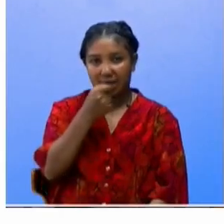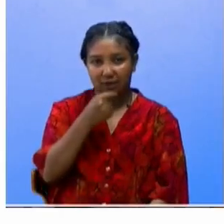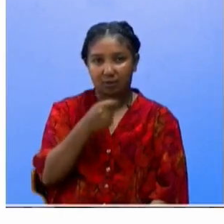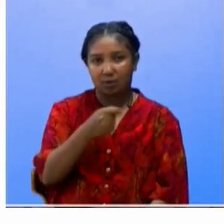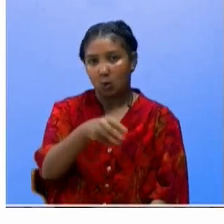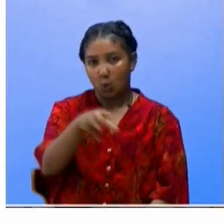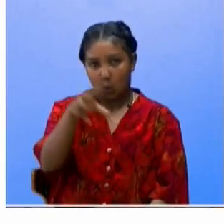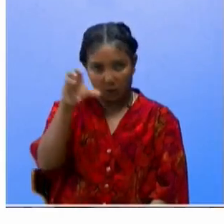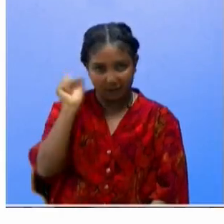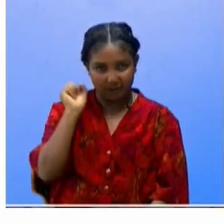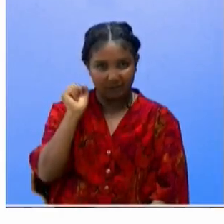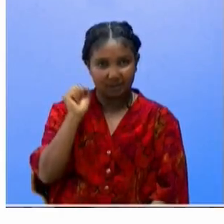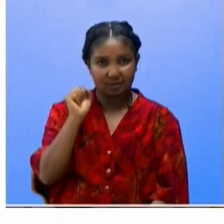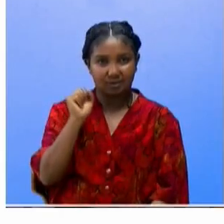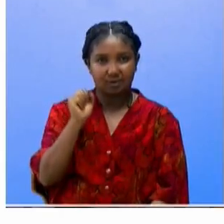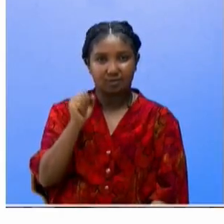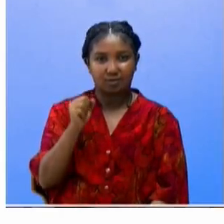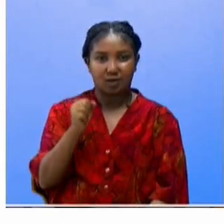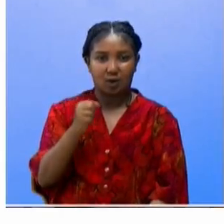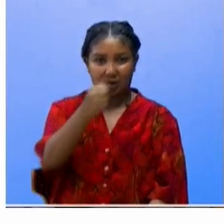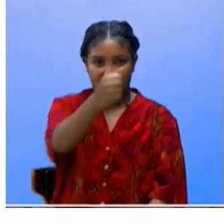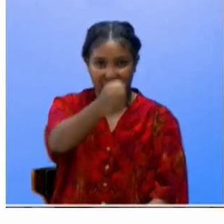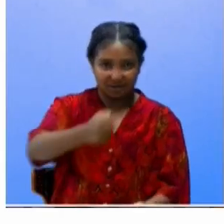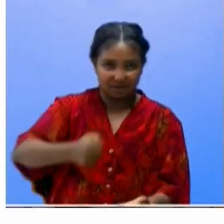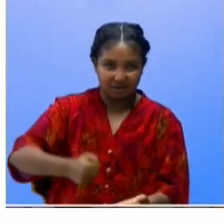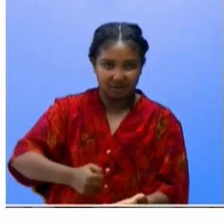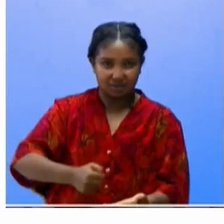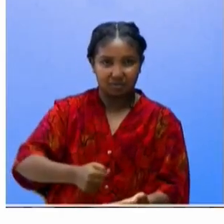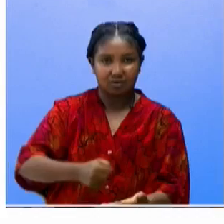was cut